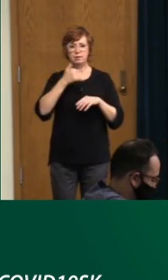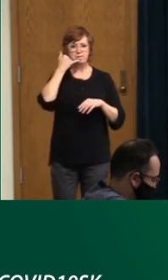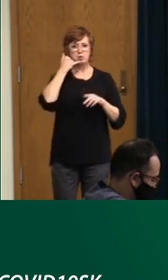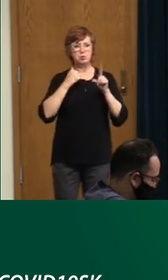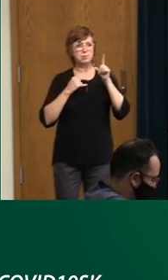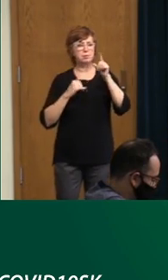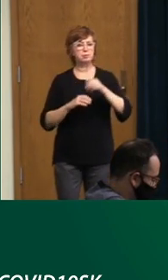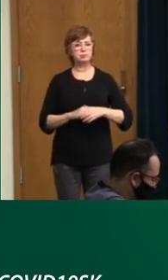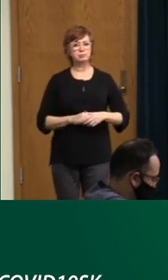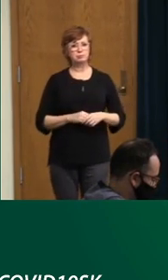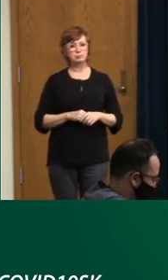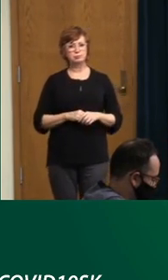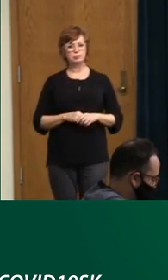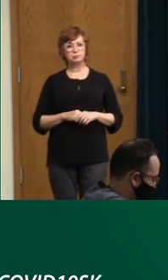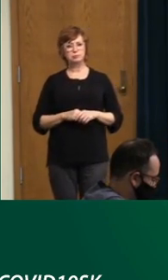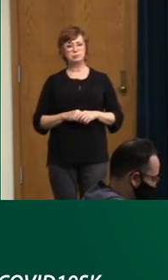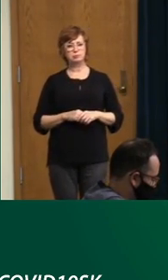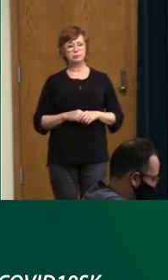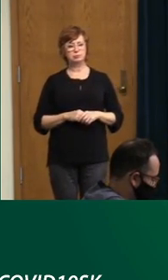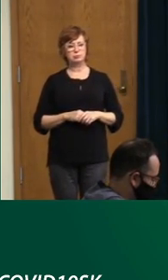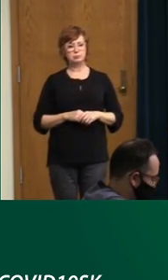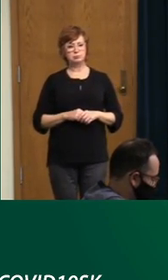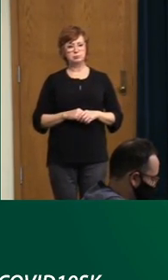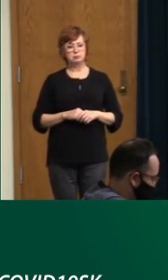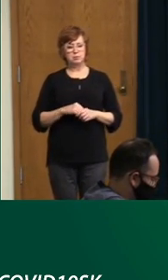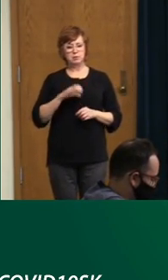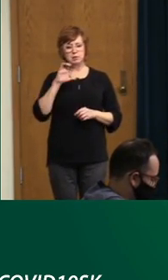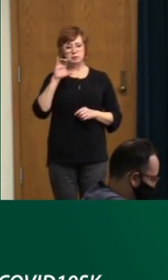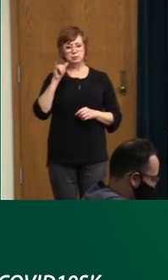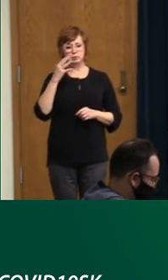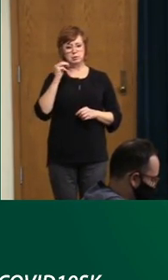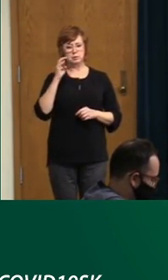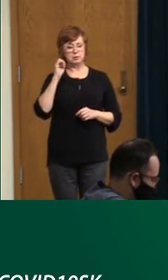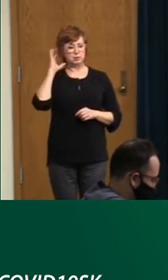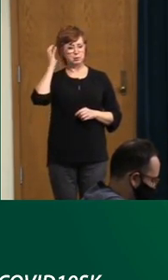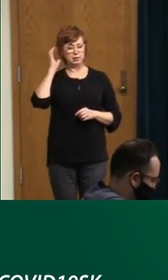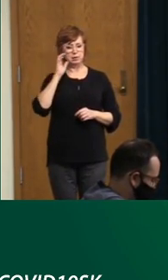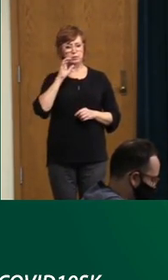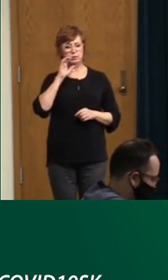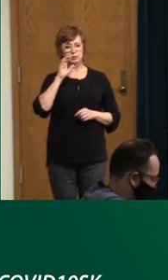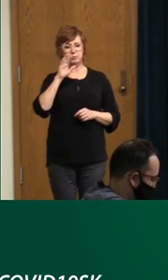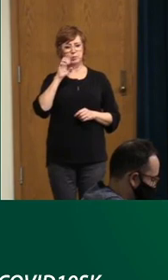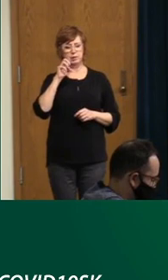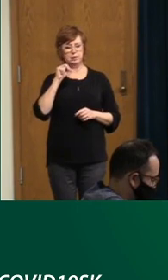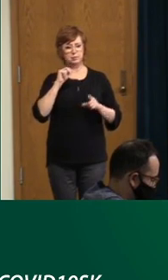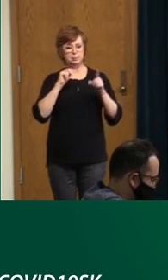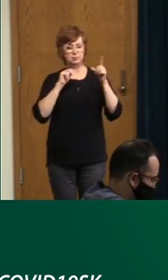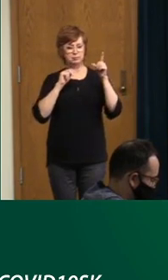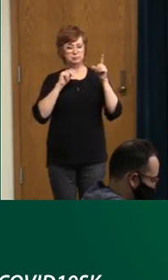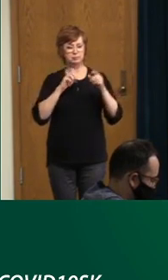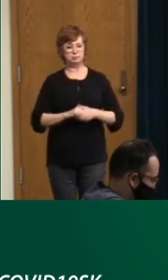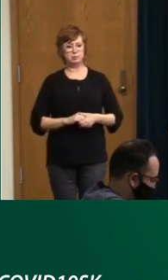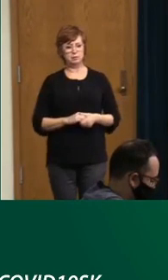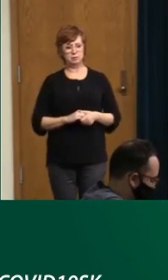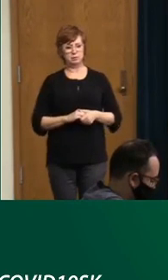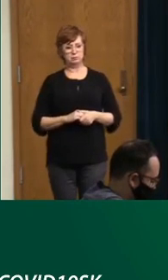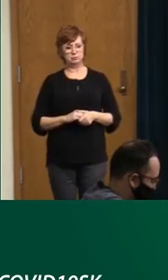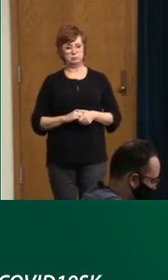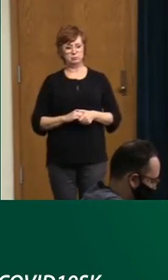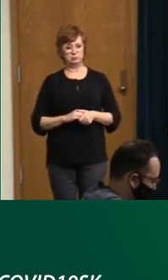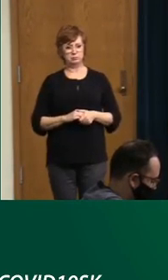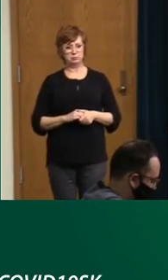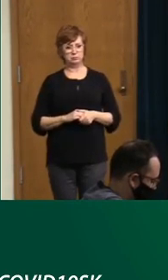phone. We have Britton Gray with CJME. We're seeing more and more